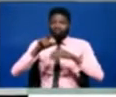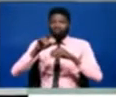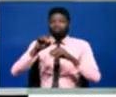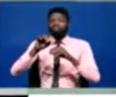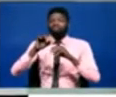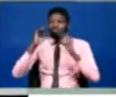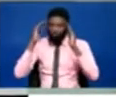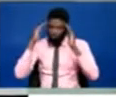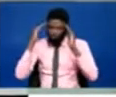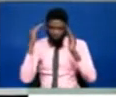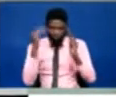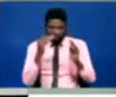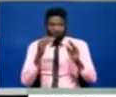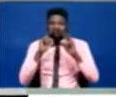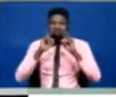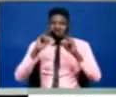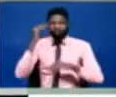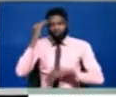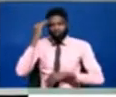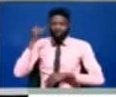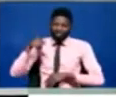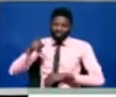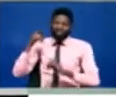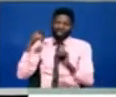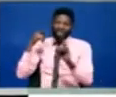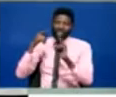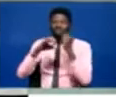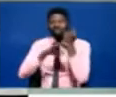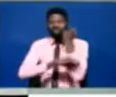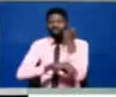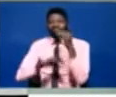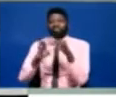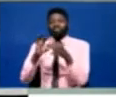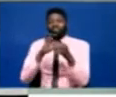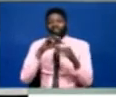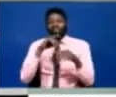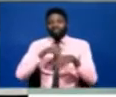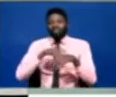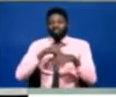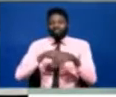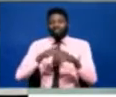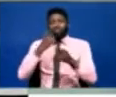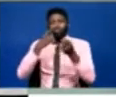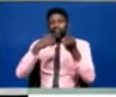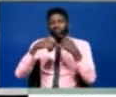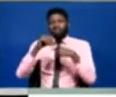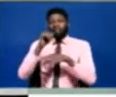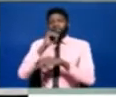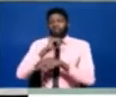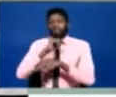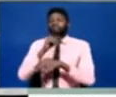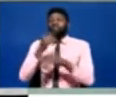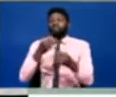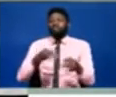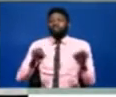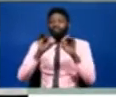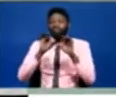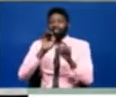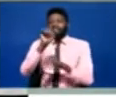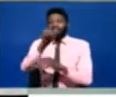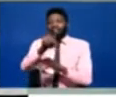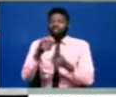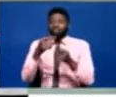he was desperate to unite the country immediately after he took over power, which was very important. But as soon as that there